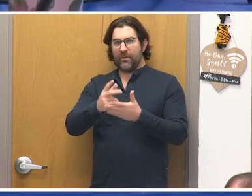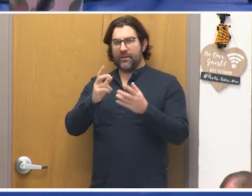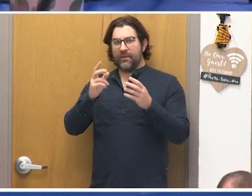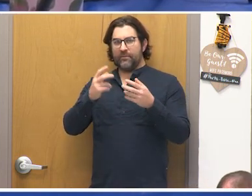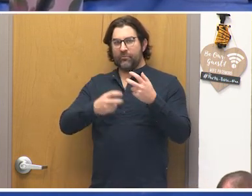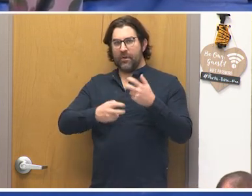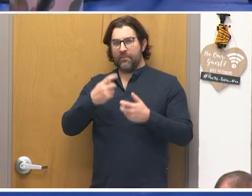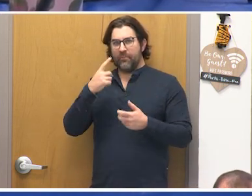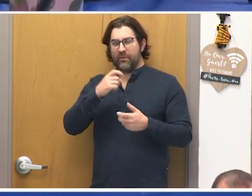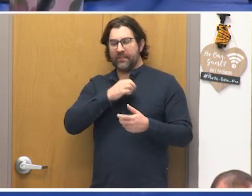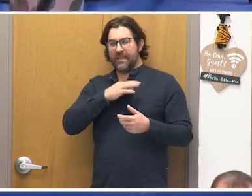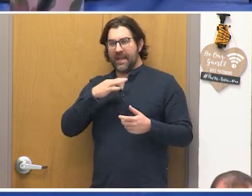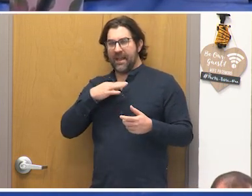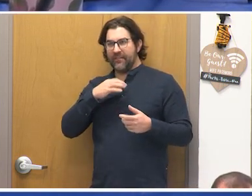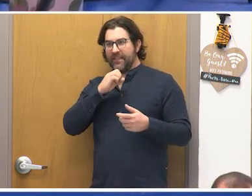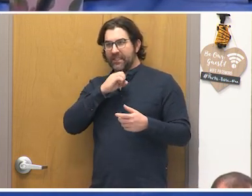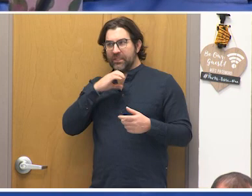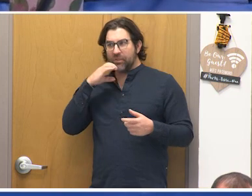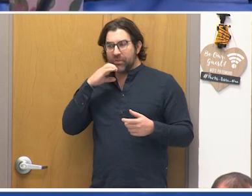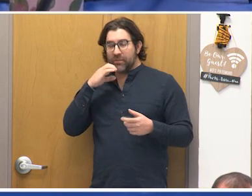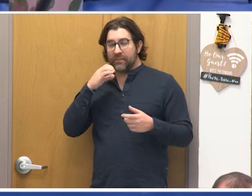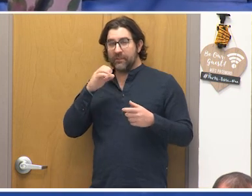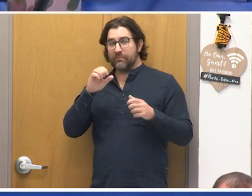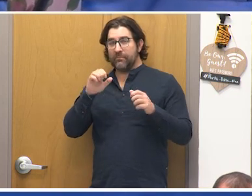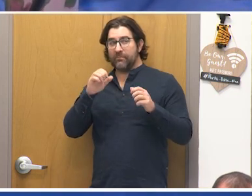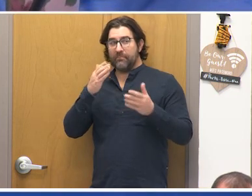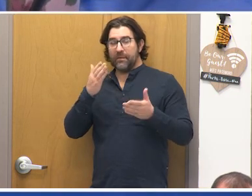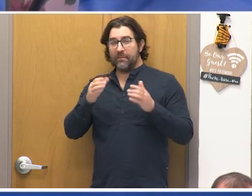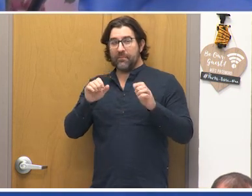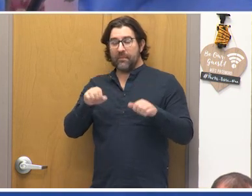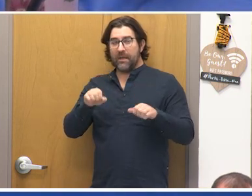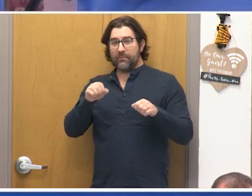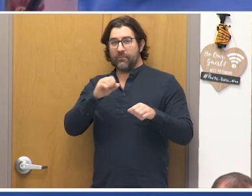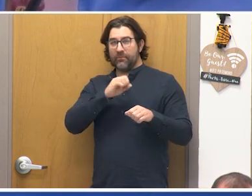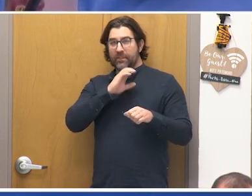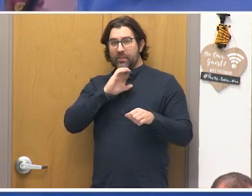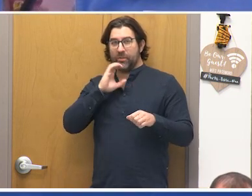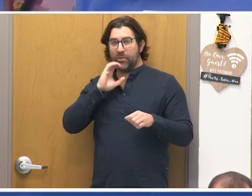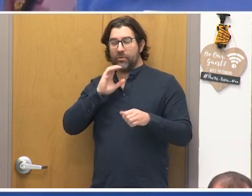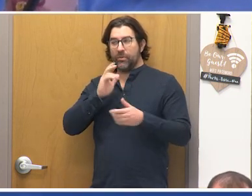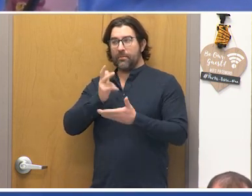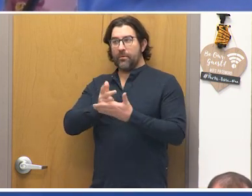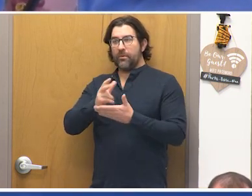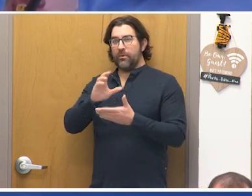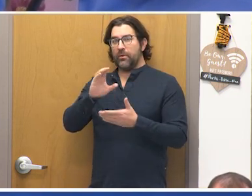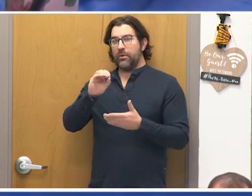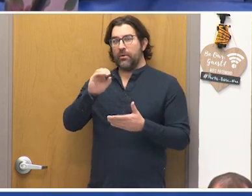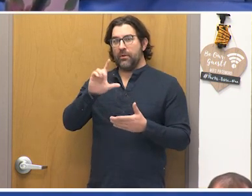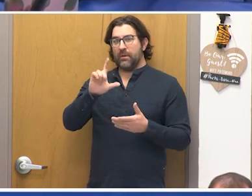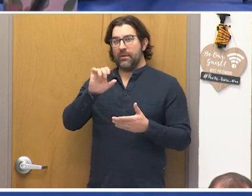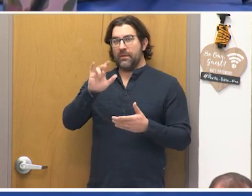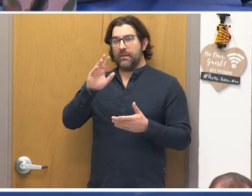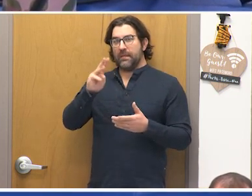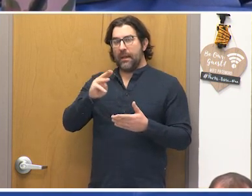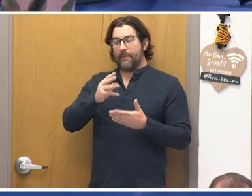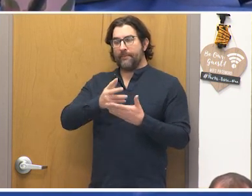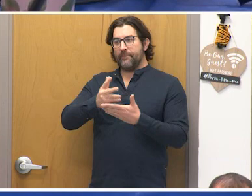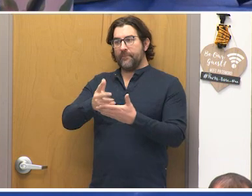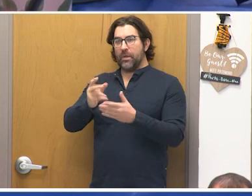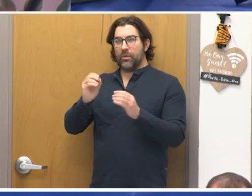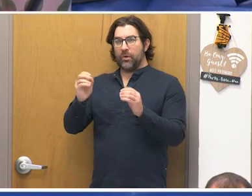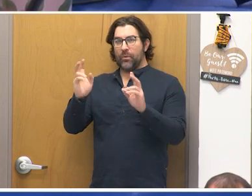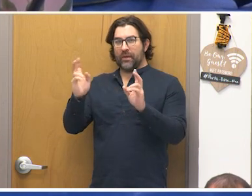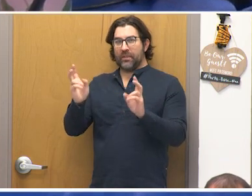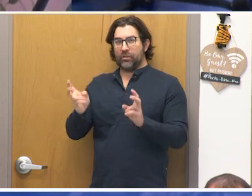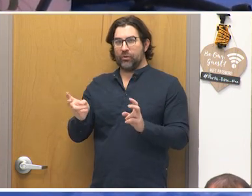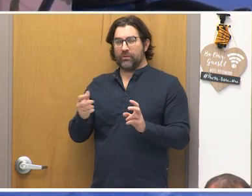seniors that park on the street. Is it possible for our seniors to park in the Coliseum parking lot without any issues? I'll just go